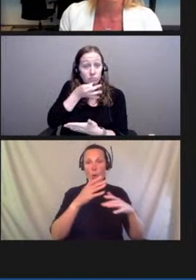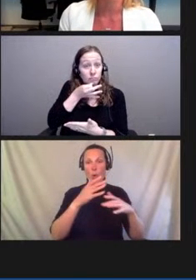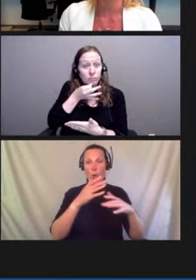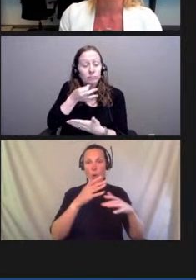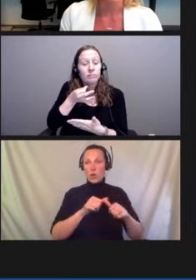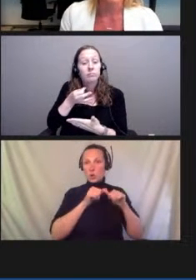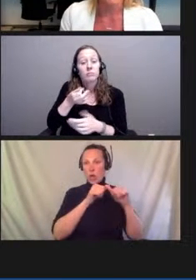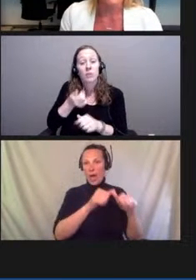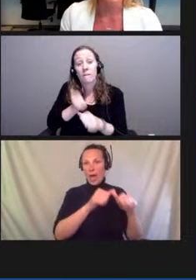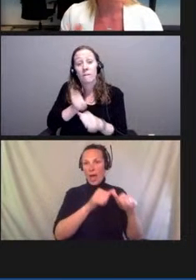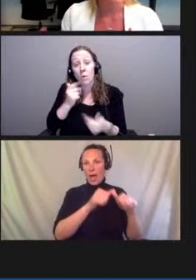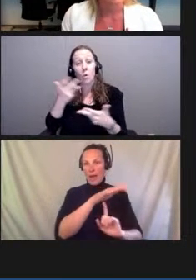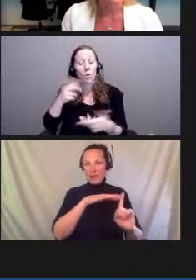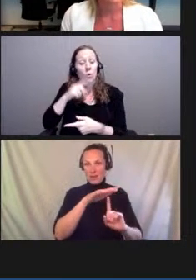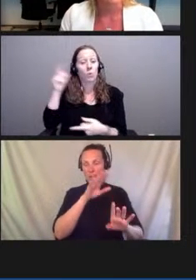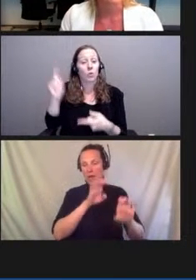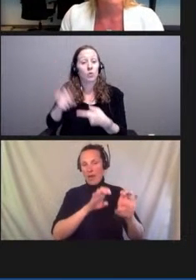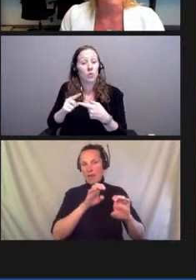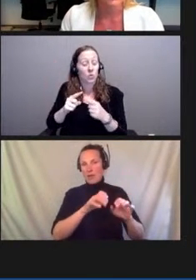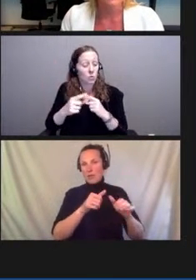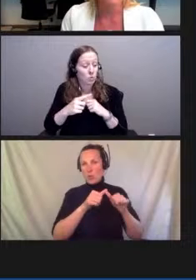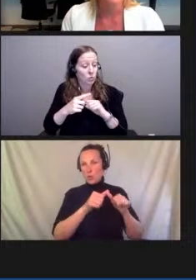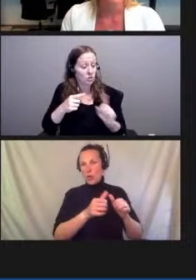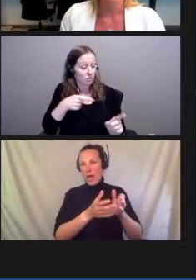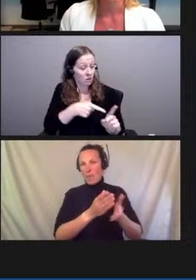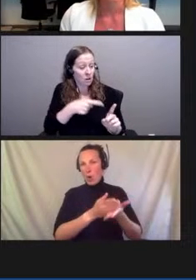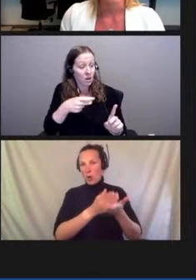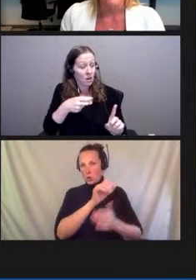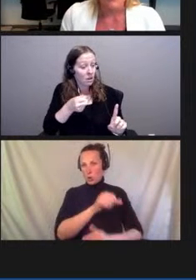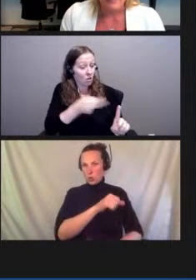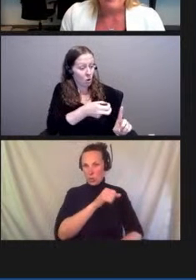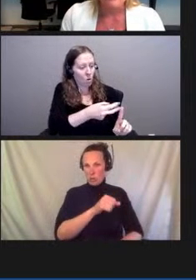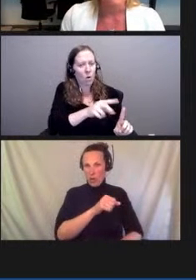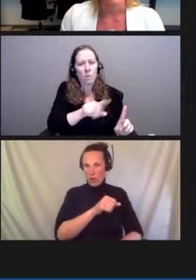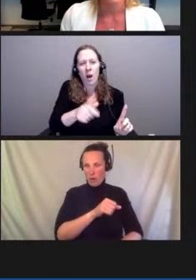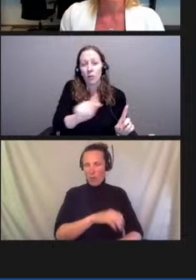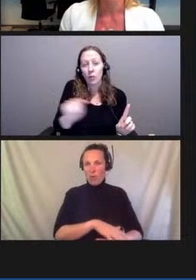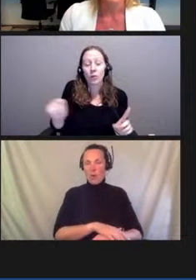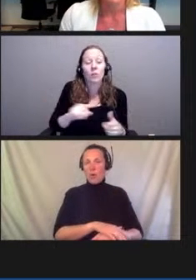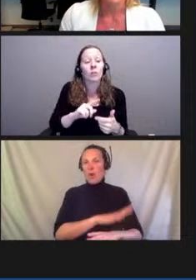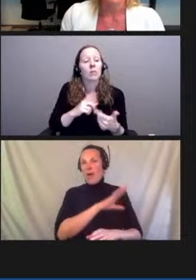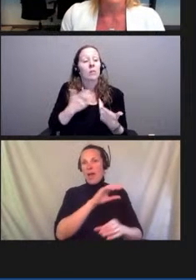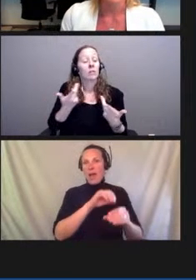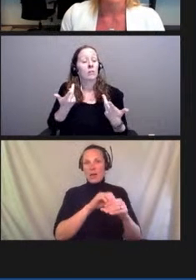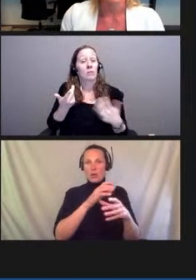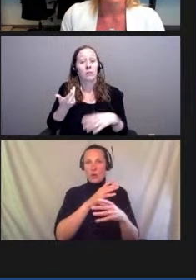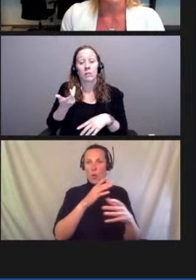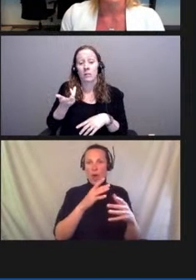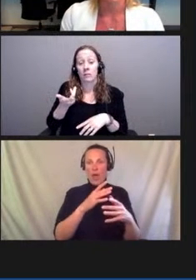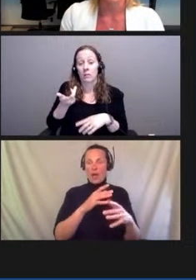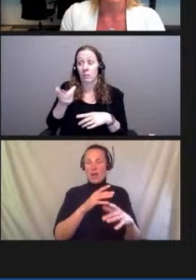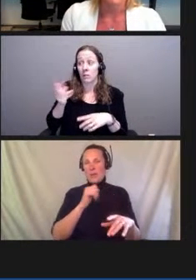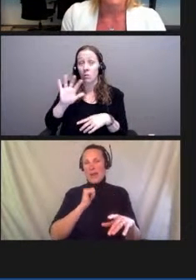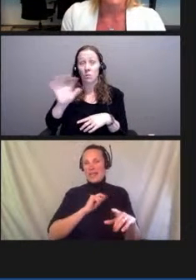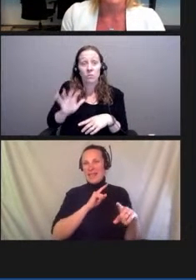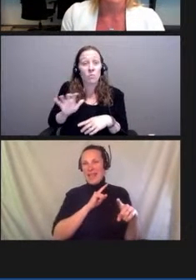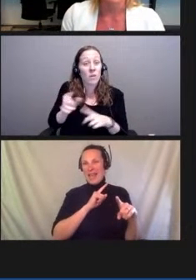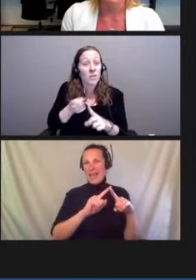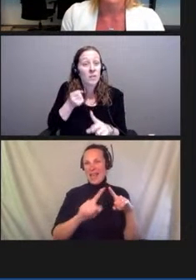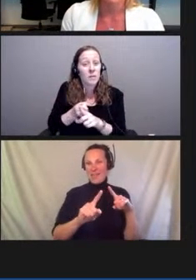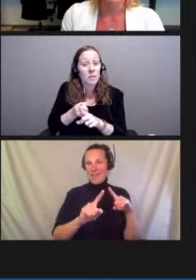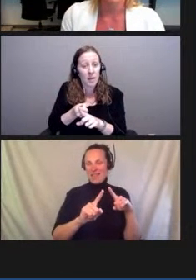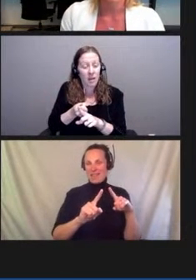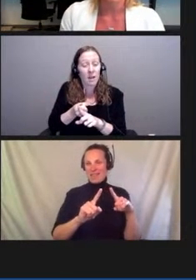avoid or reduce waste or increase waste diversion, climate impacts, so specifically the potential to reduce